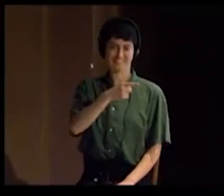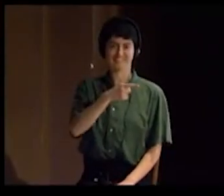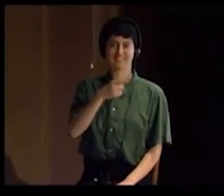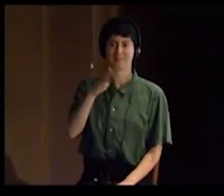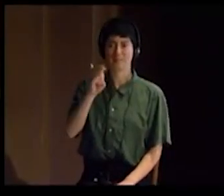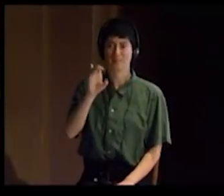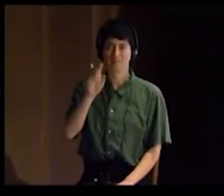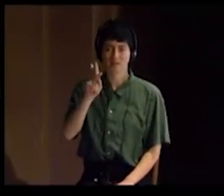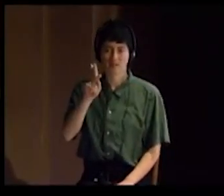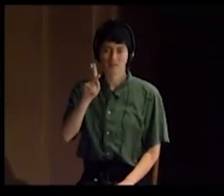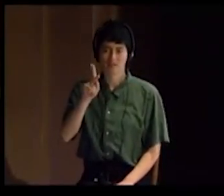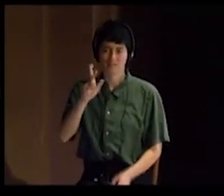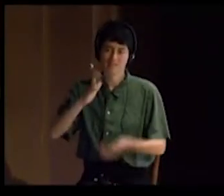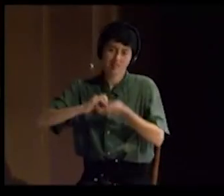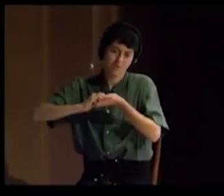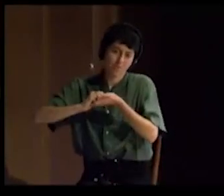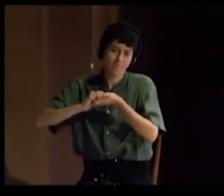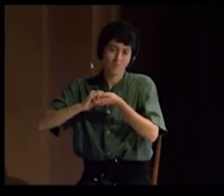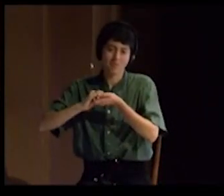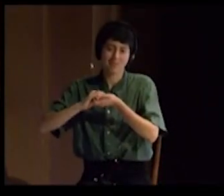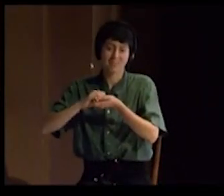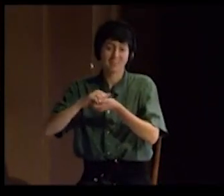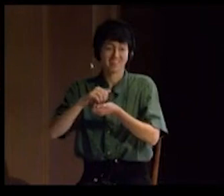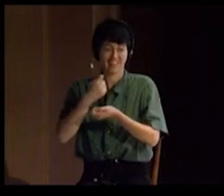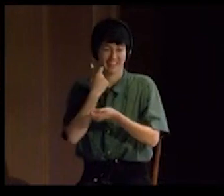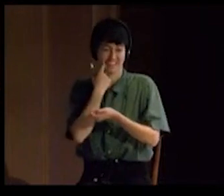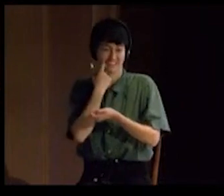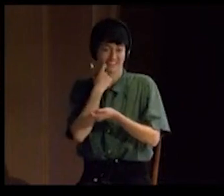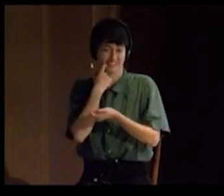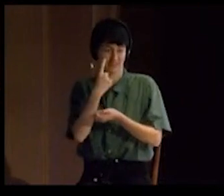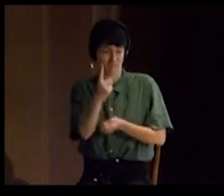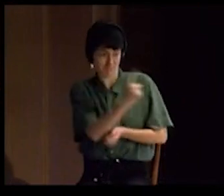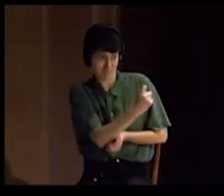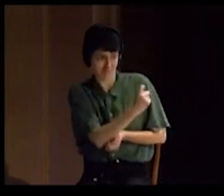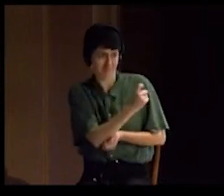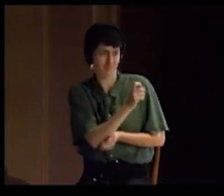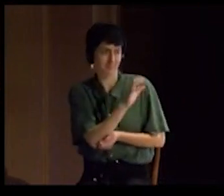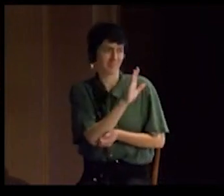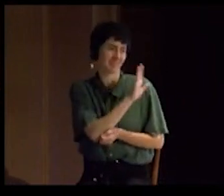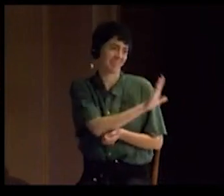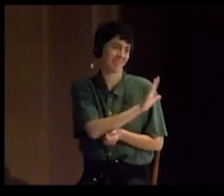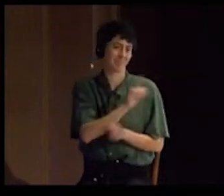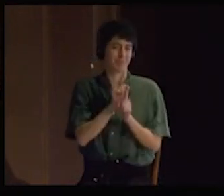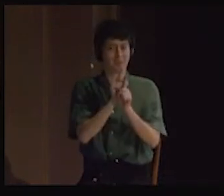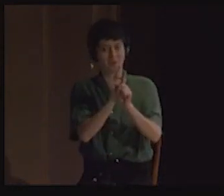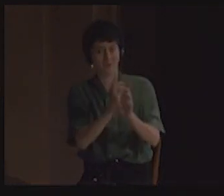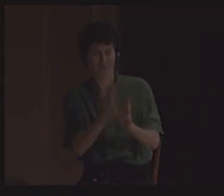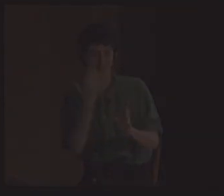question asker, was his mentor. And I know Alan's very proud because I saw him this morning.